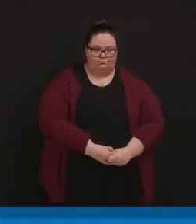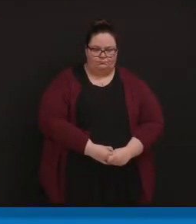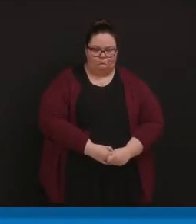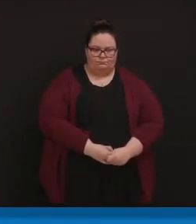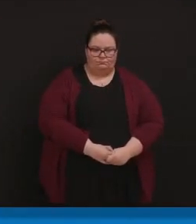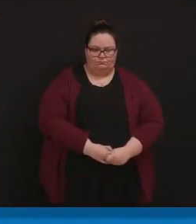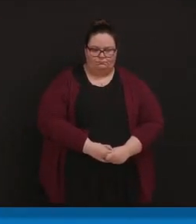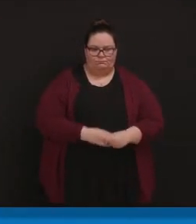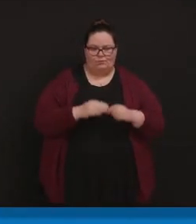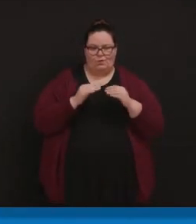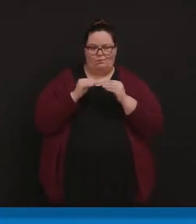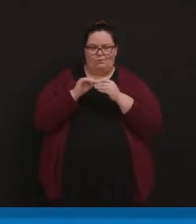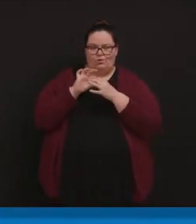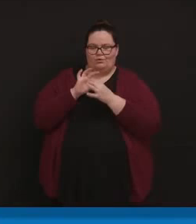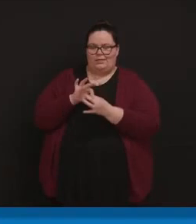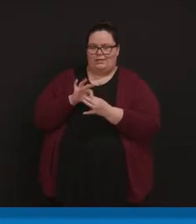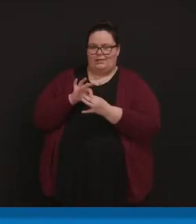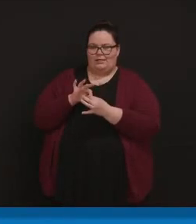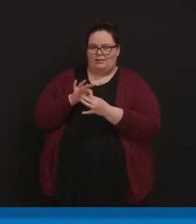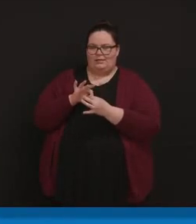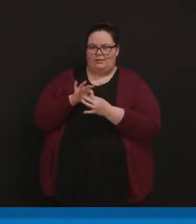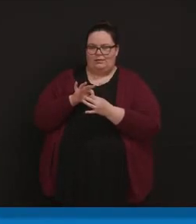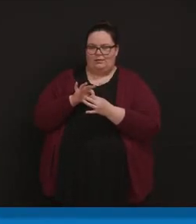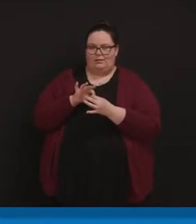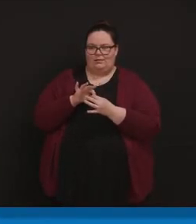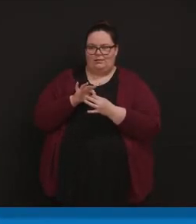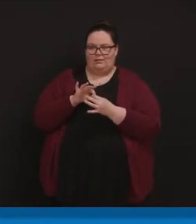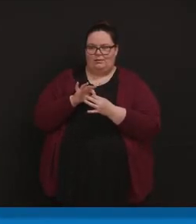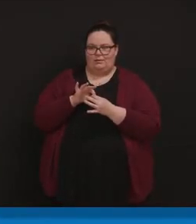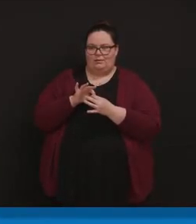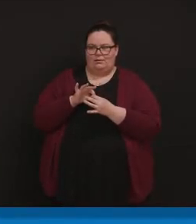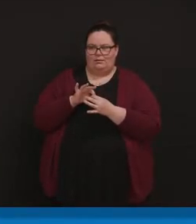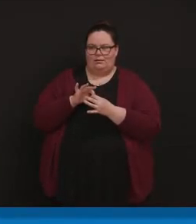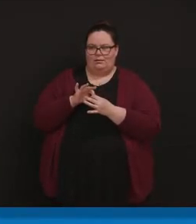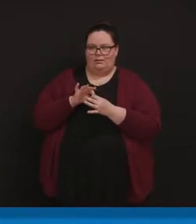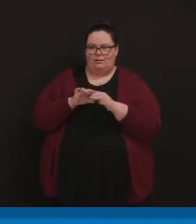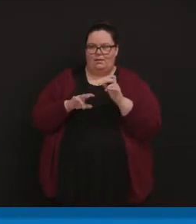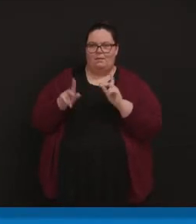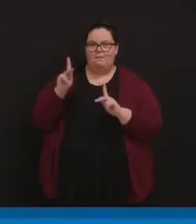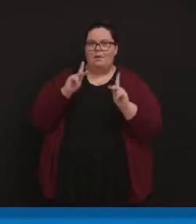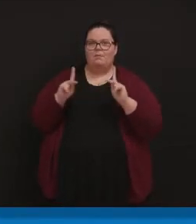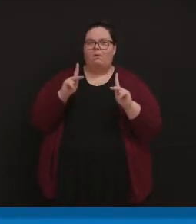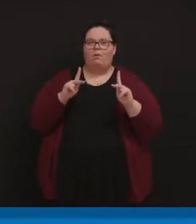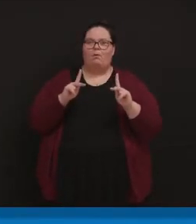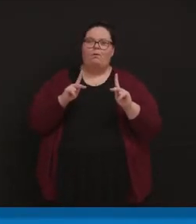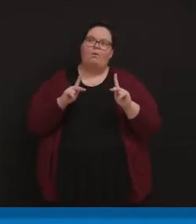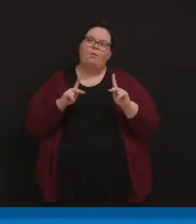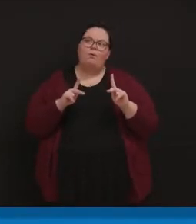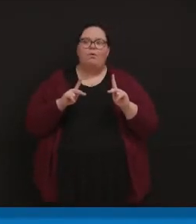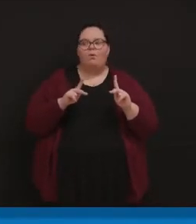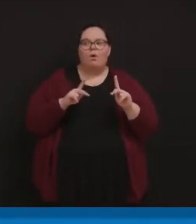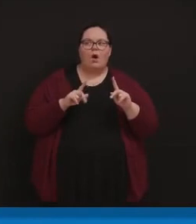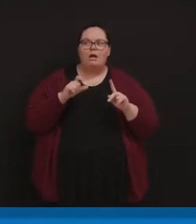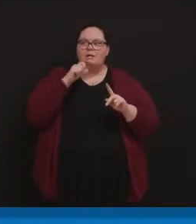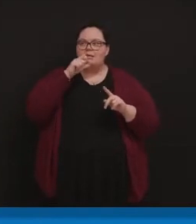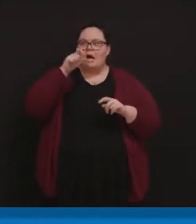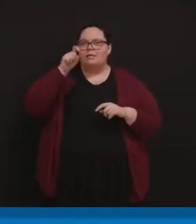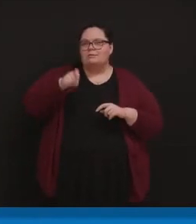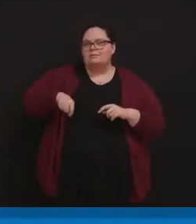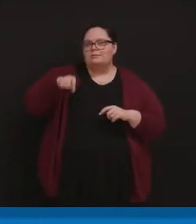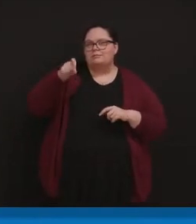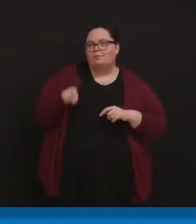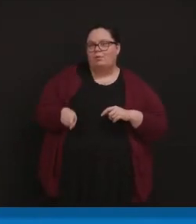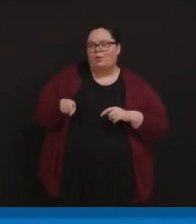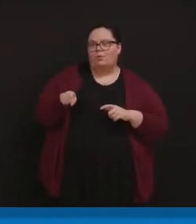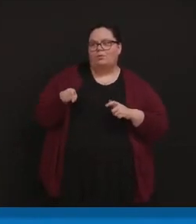I'm more so talking about people who may be engaging in illegal activity. If they disclose that to a contact